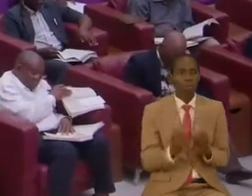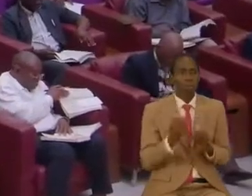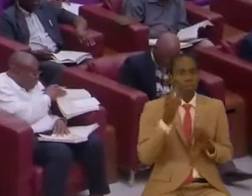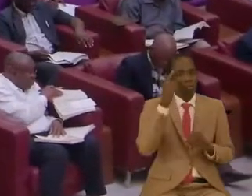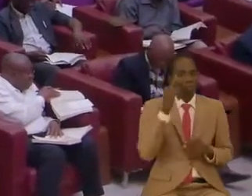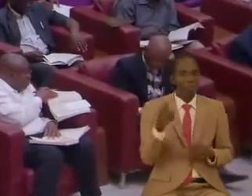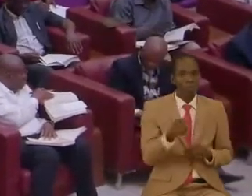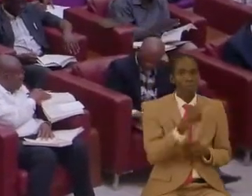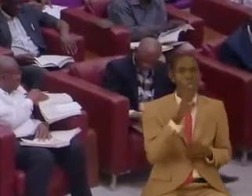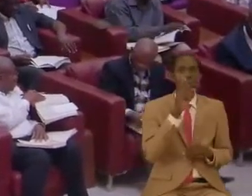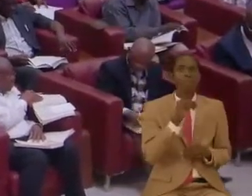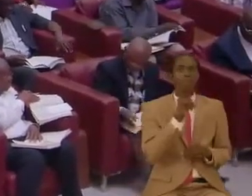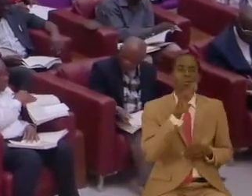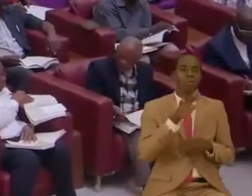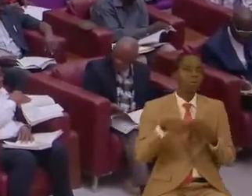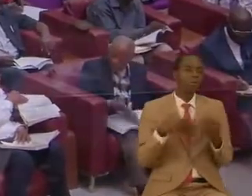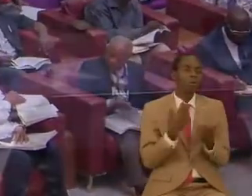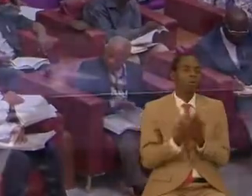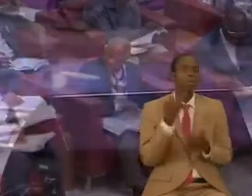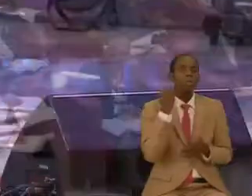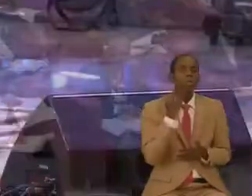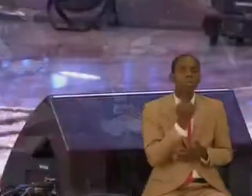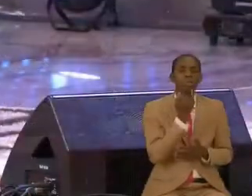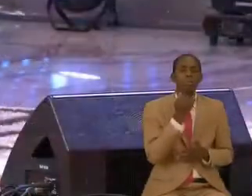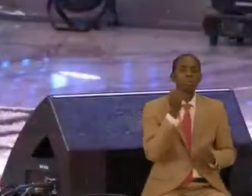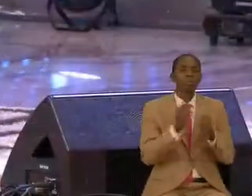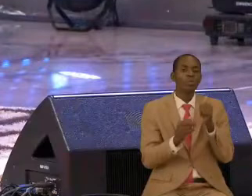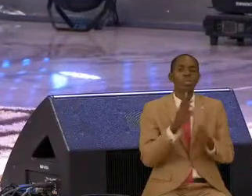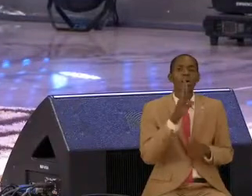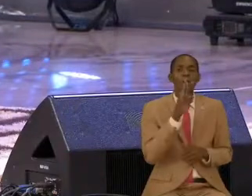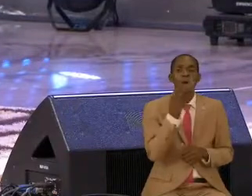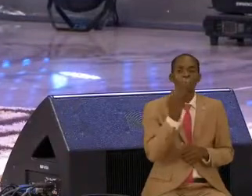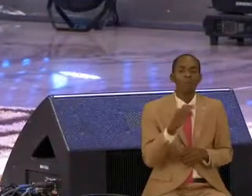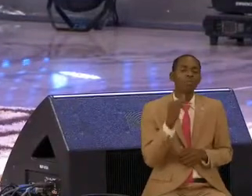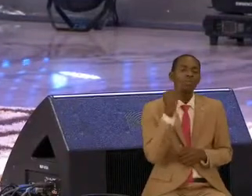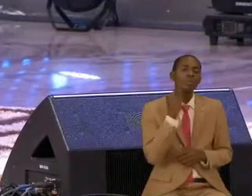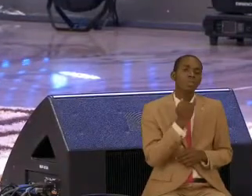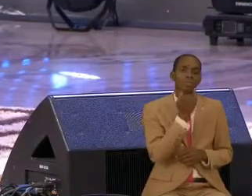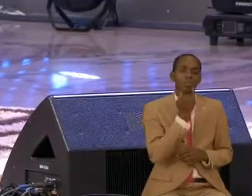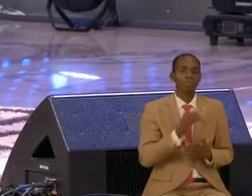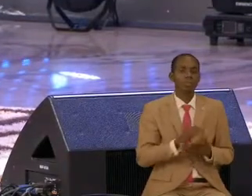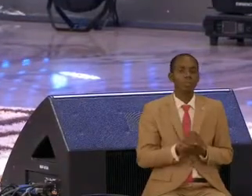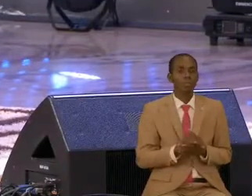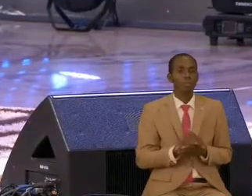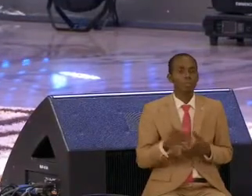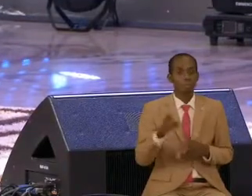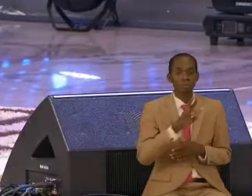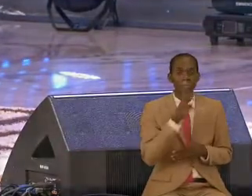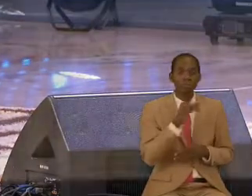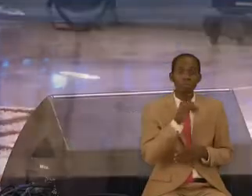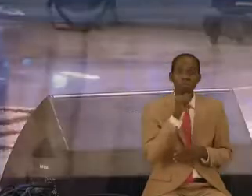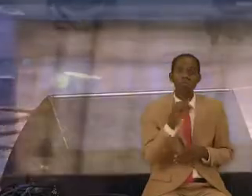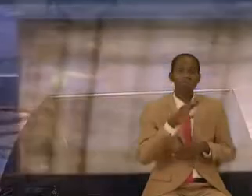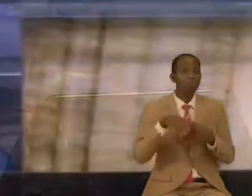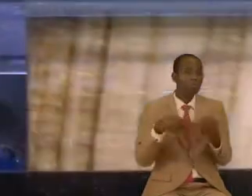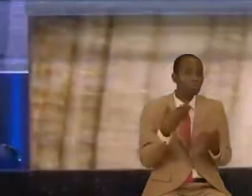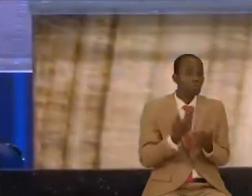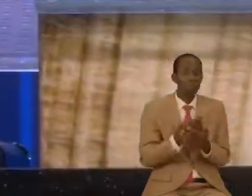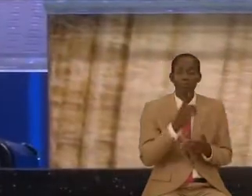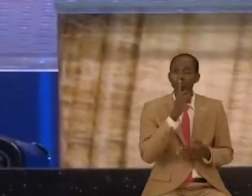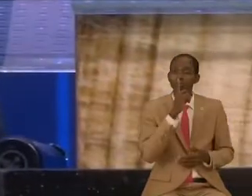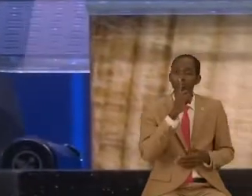they are not all Israel which are of Israel. They are not all